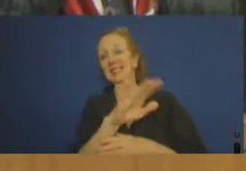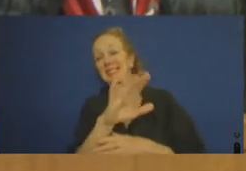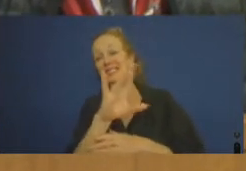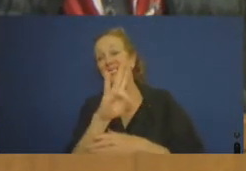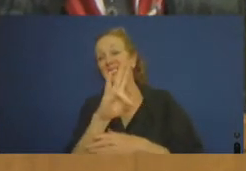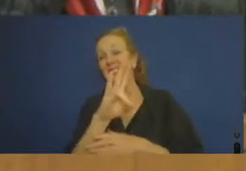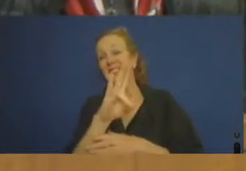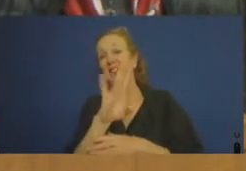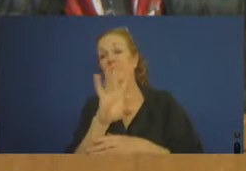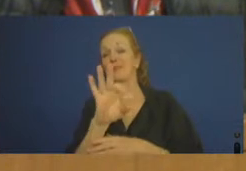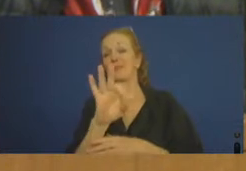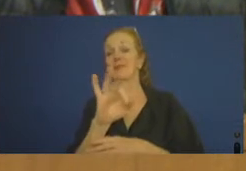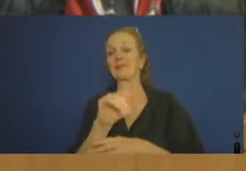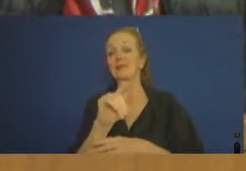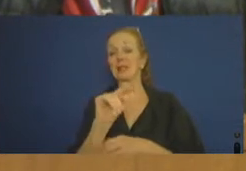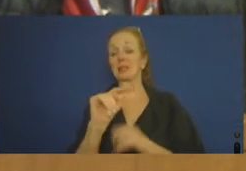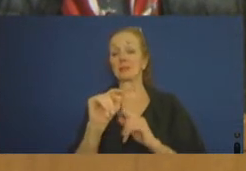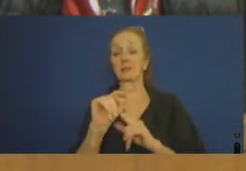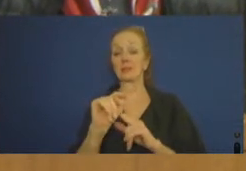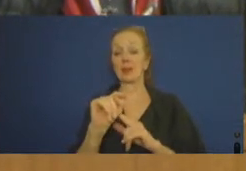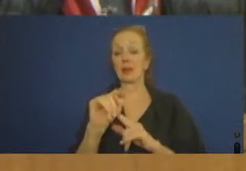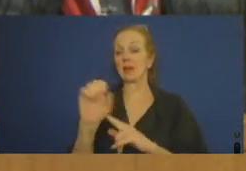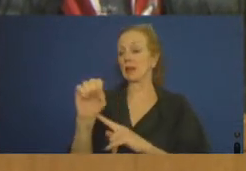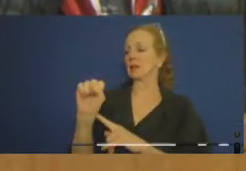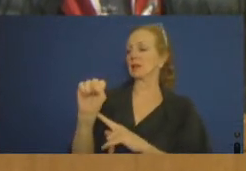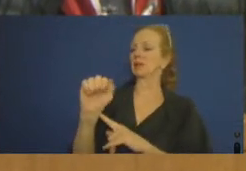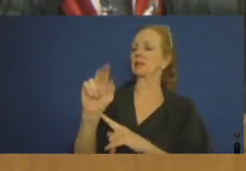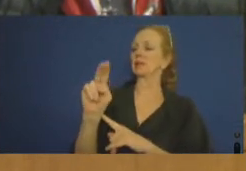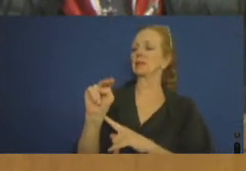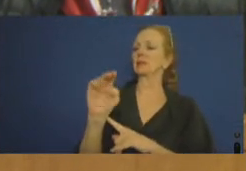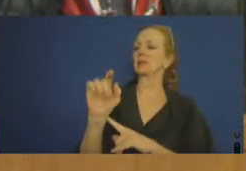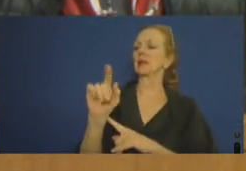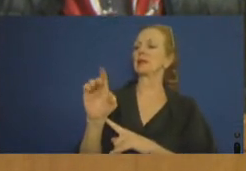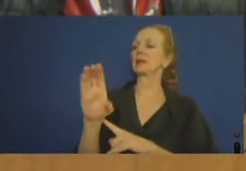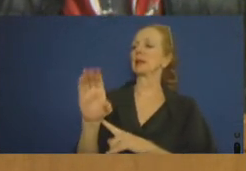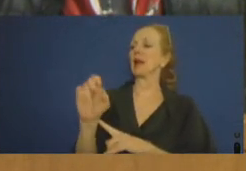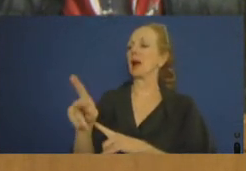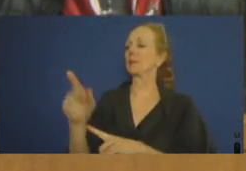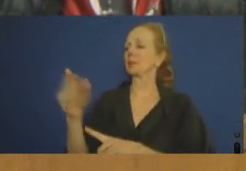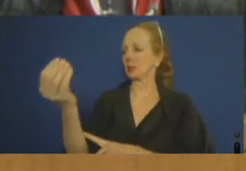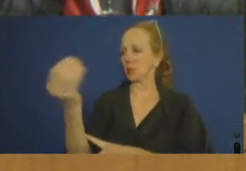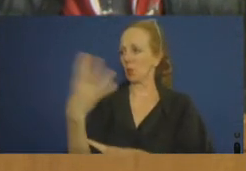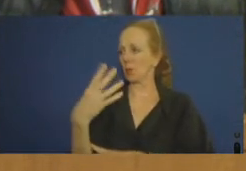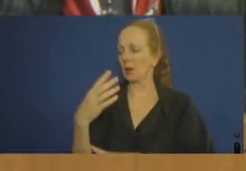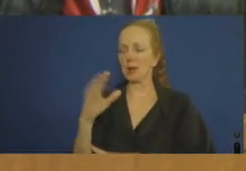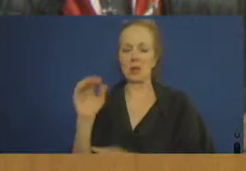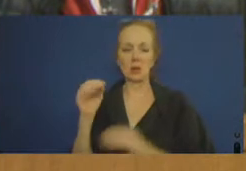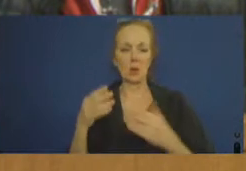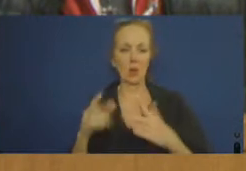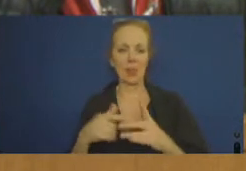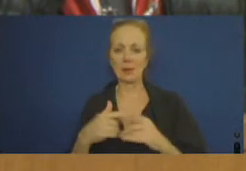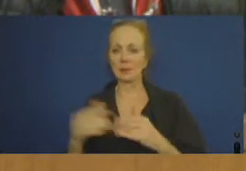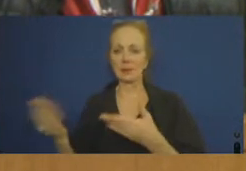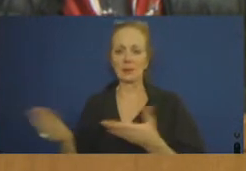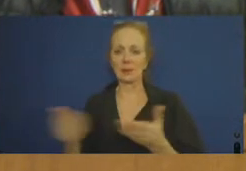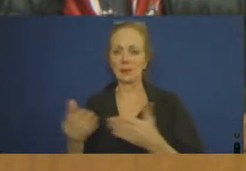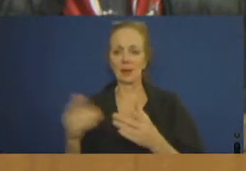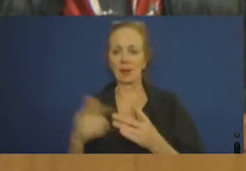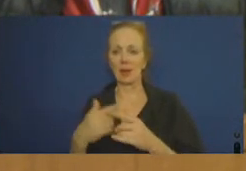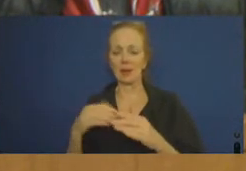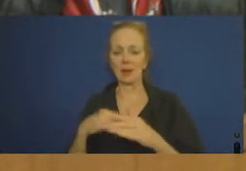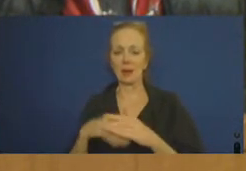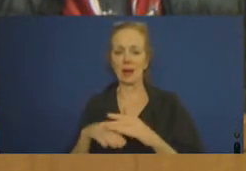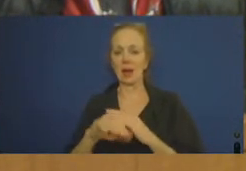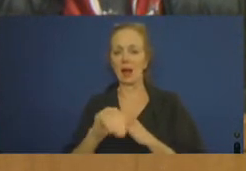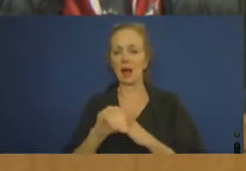SunCap told me that there was no way for any of our delivery trucks to access the alleyway